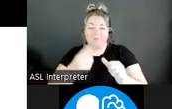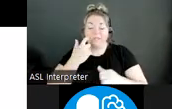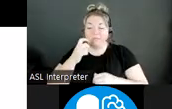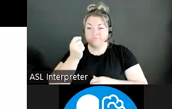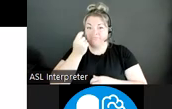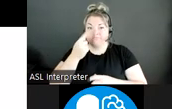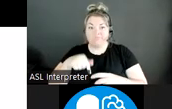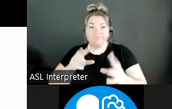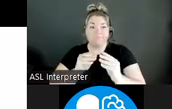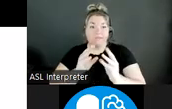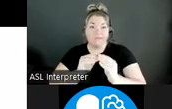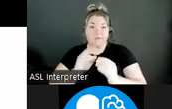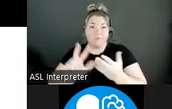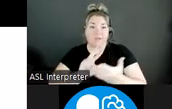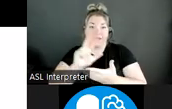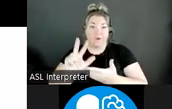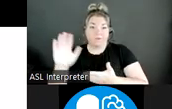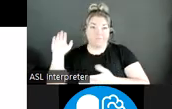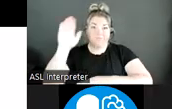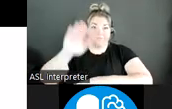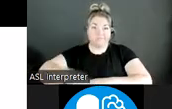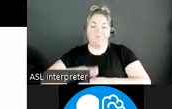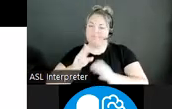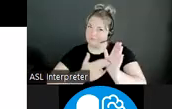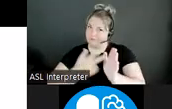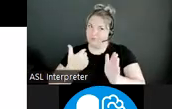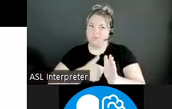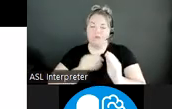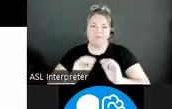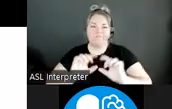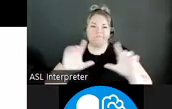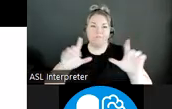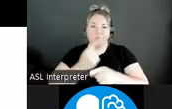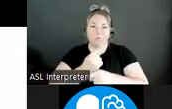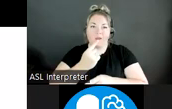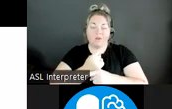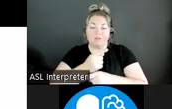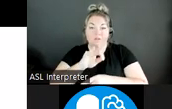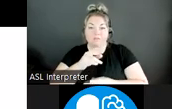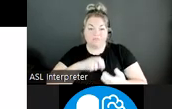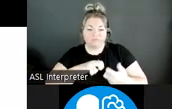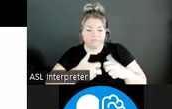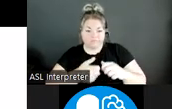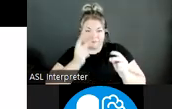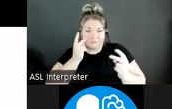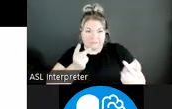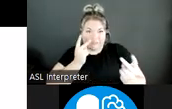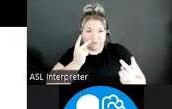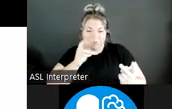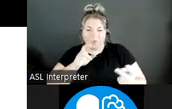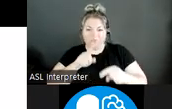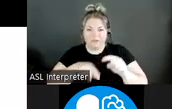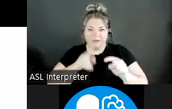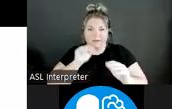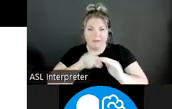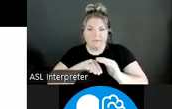am highlighting the right one. If you're having any trouble seeing them or accessing the interpreter, please put that in